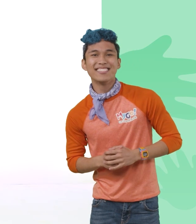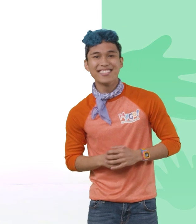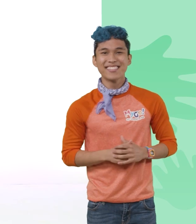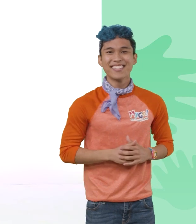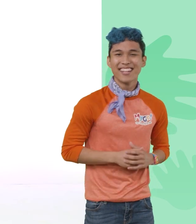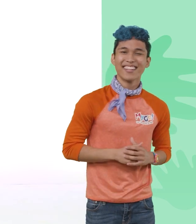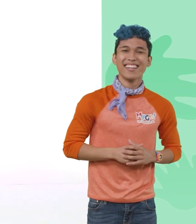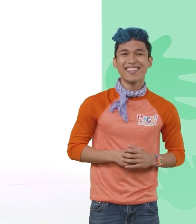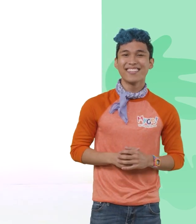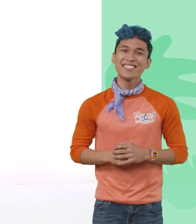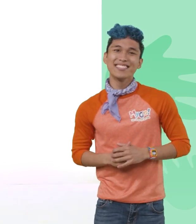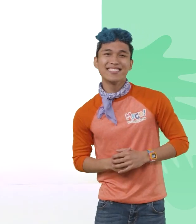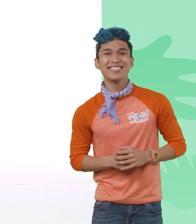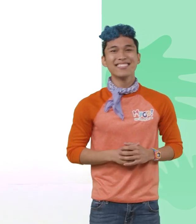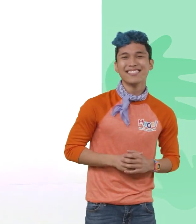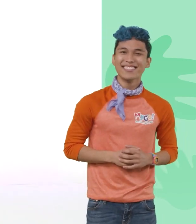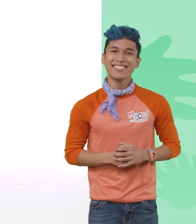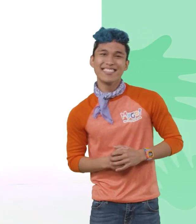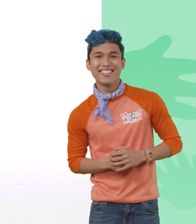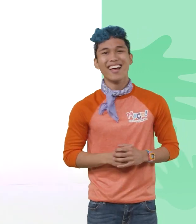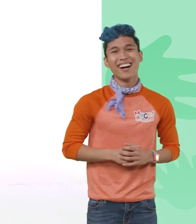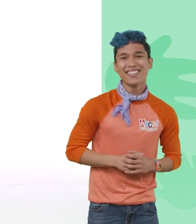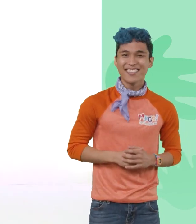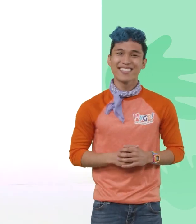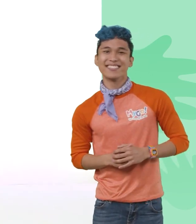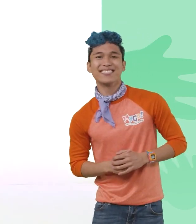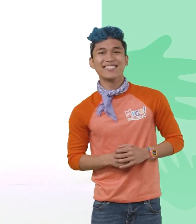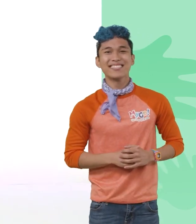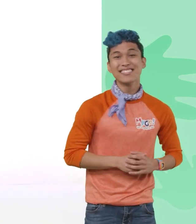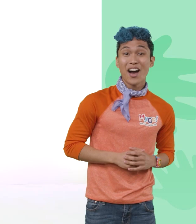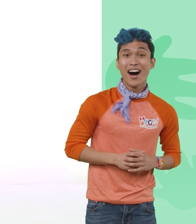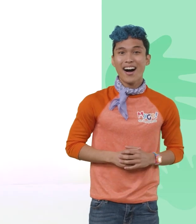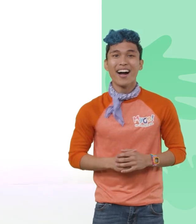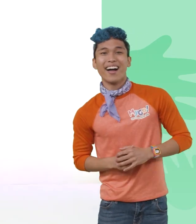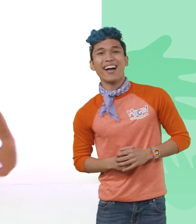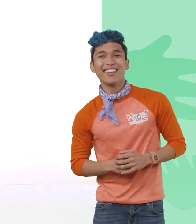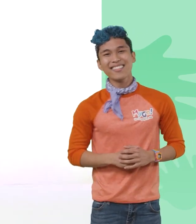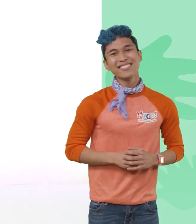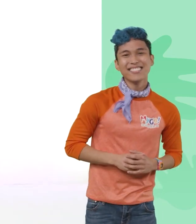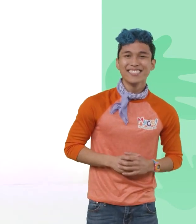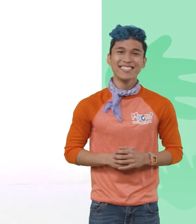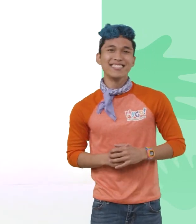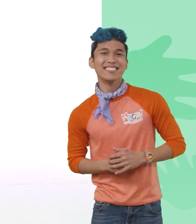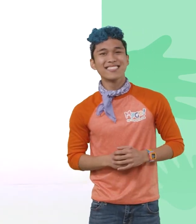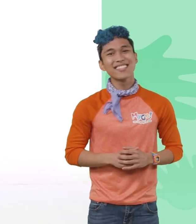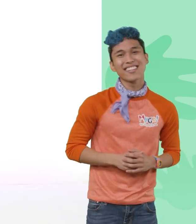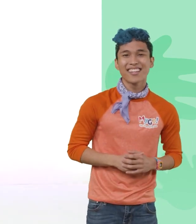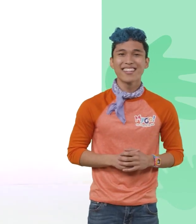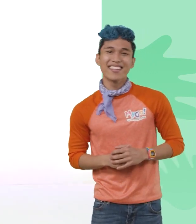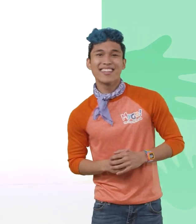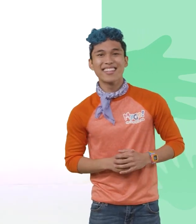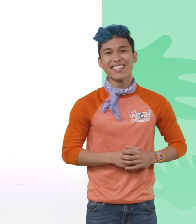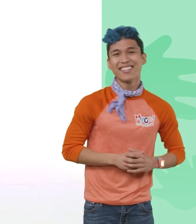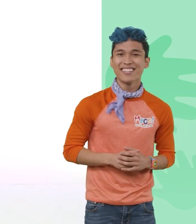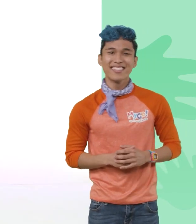Woo! Hey! Whoa! Whoa! Wee! Whoa! Oh! Wee!